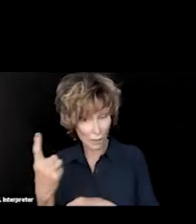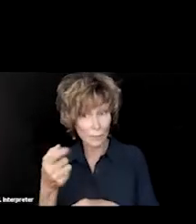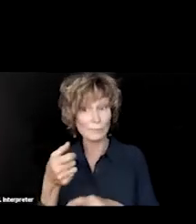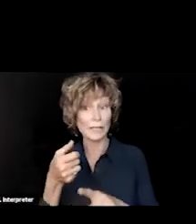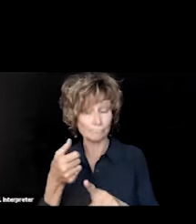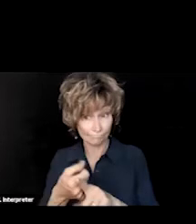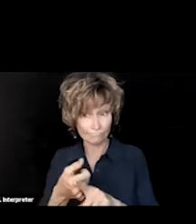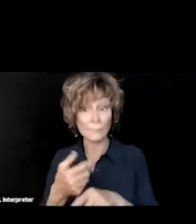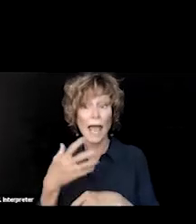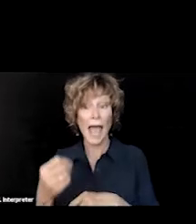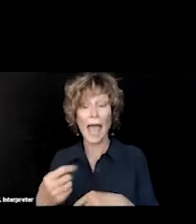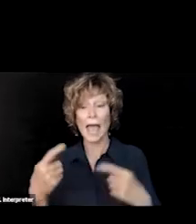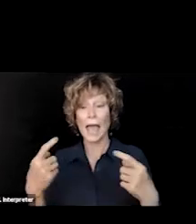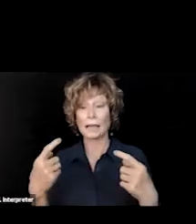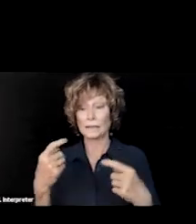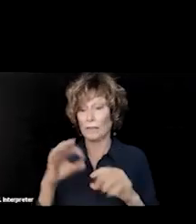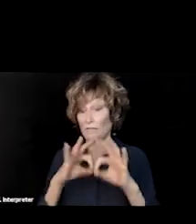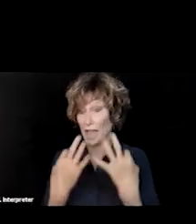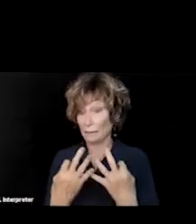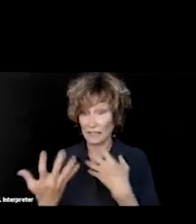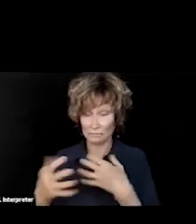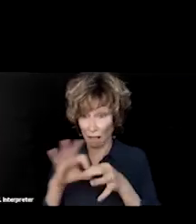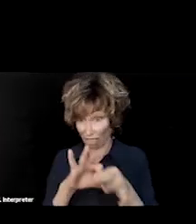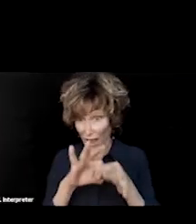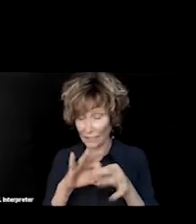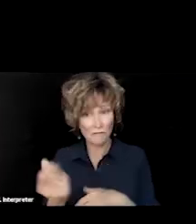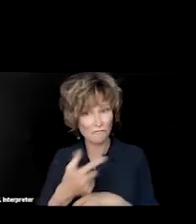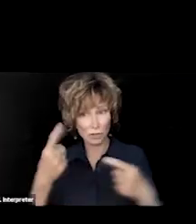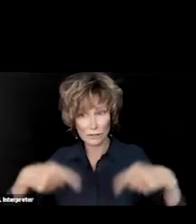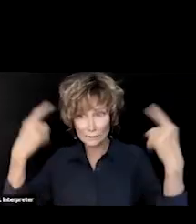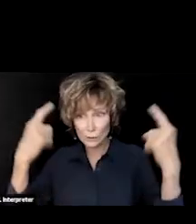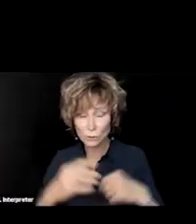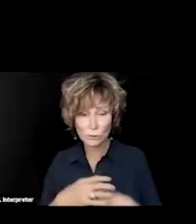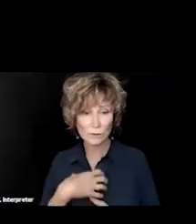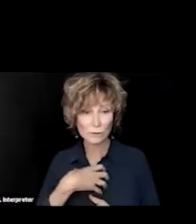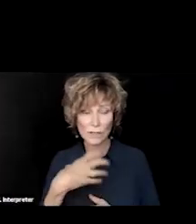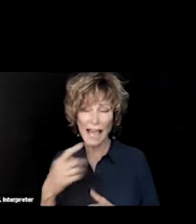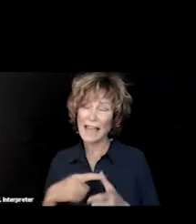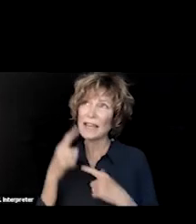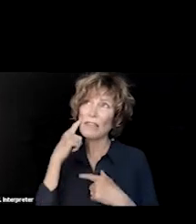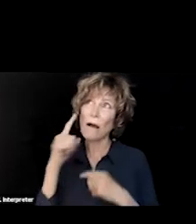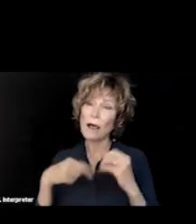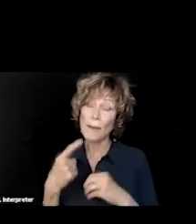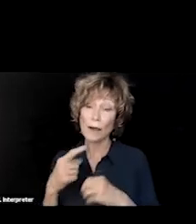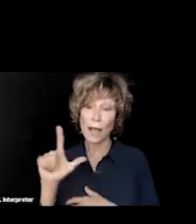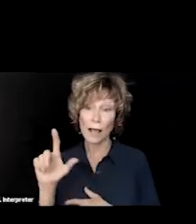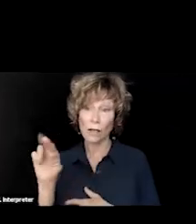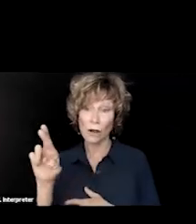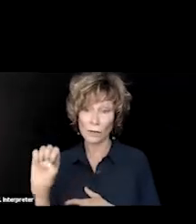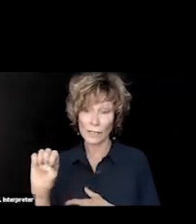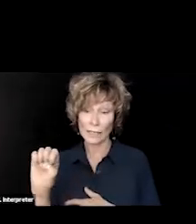and dispute resolution. If families are aligned with this, there'd be fewer disputes. And then I thought about least restrictive